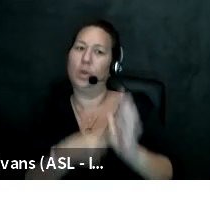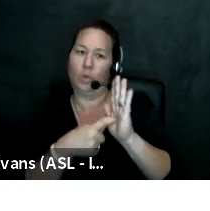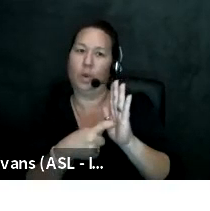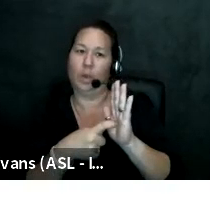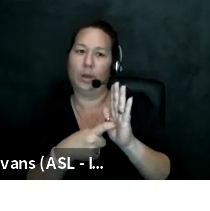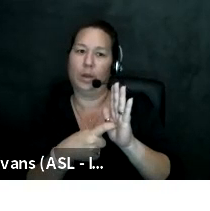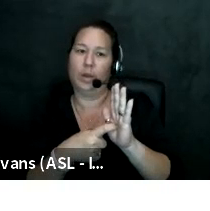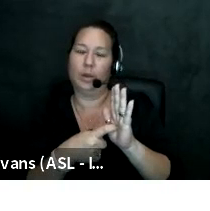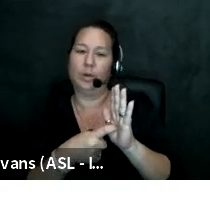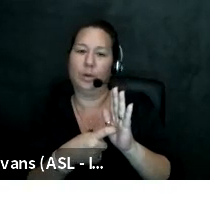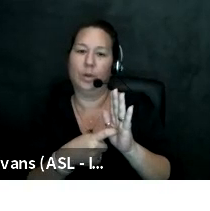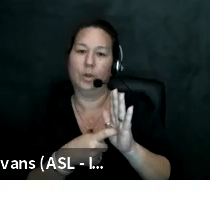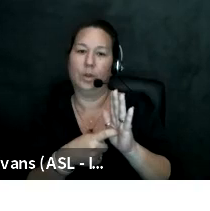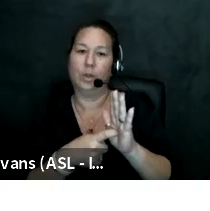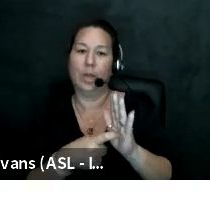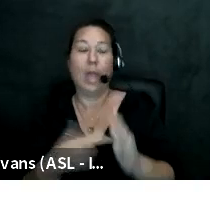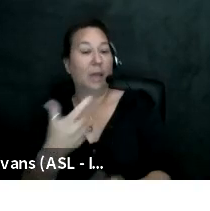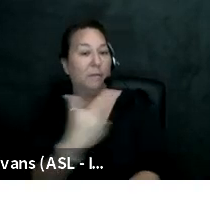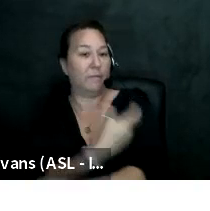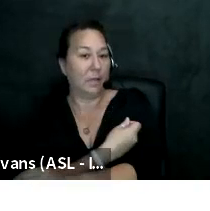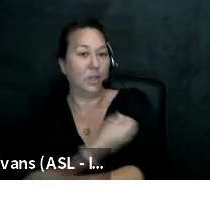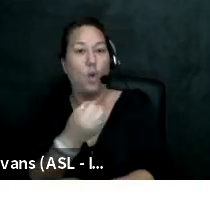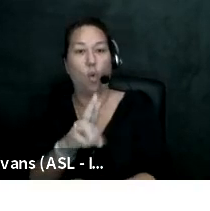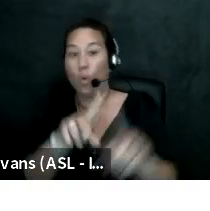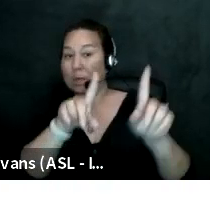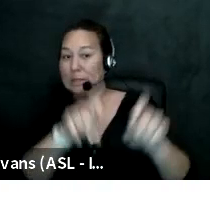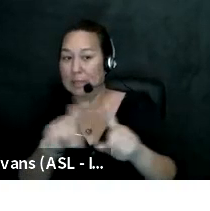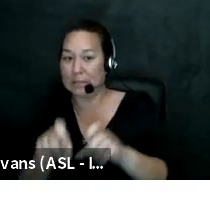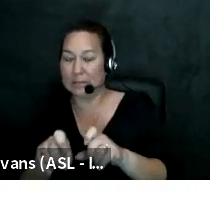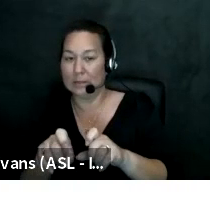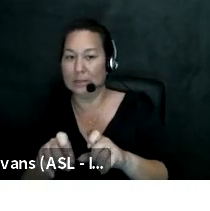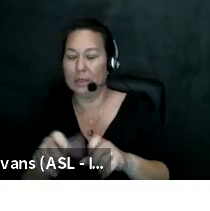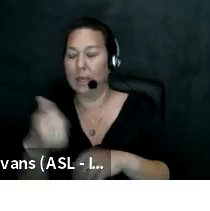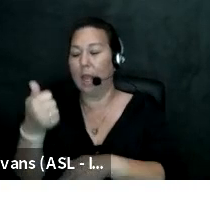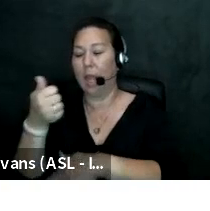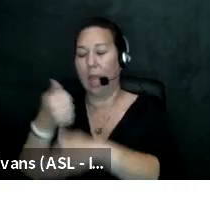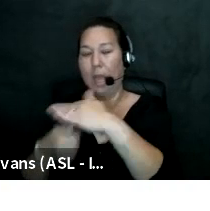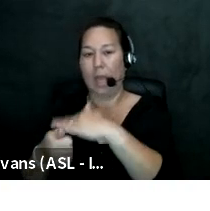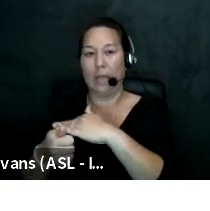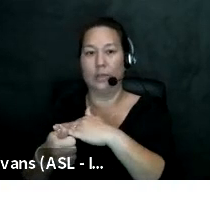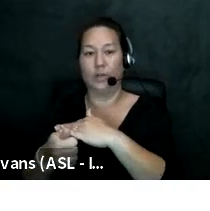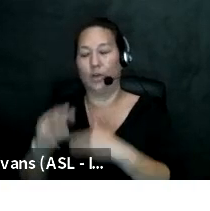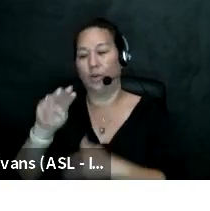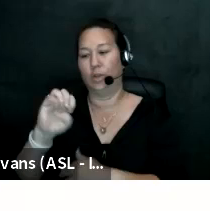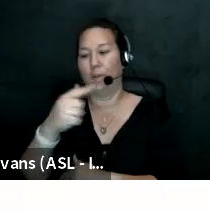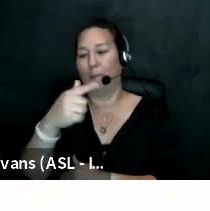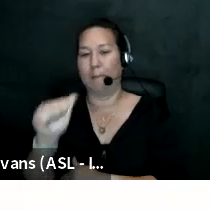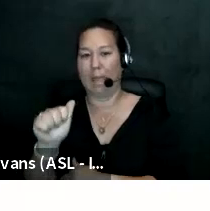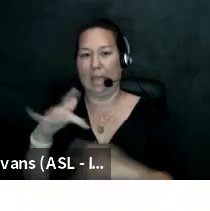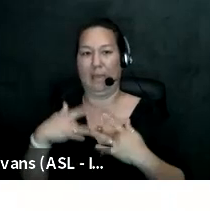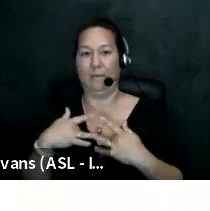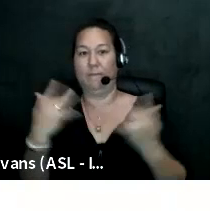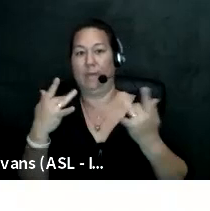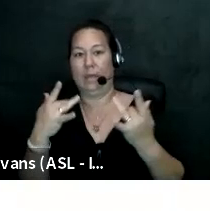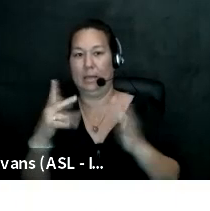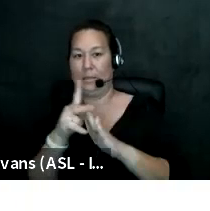either vaccination or testing is required under the mega events policy that the state has put out. So there